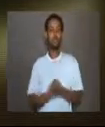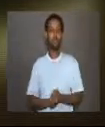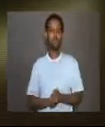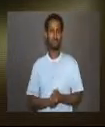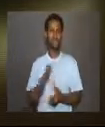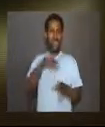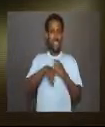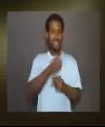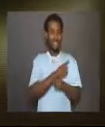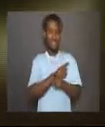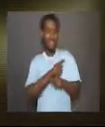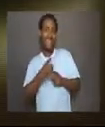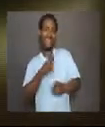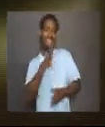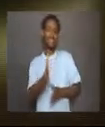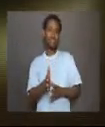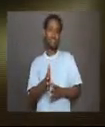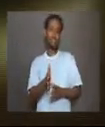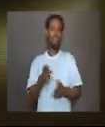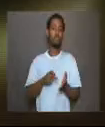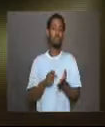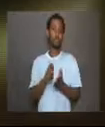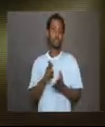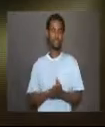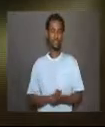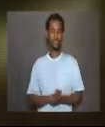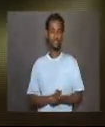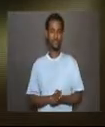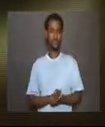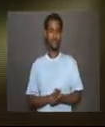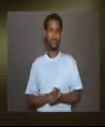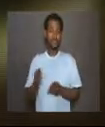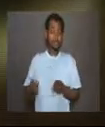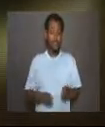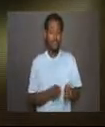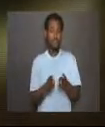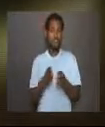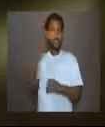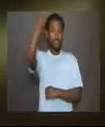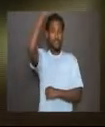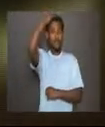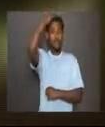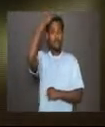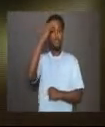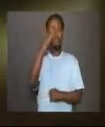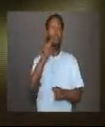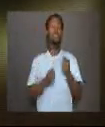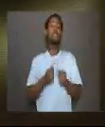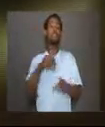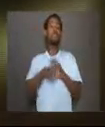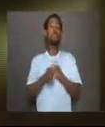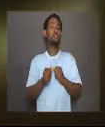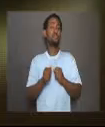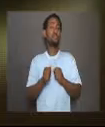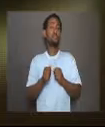Indirect democracy, on the other hand, is a system of governance in which the